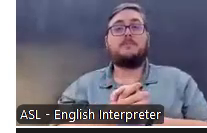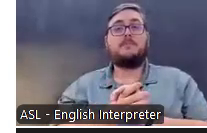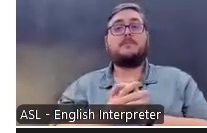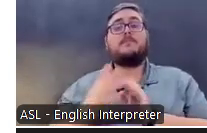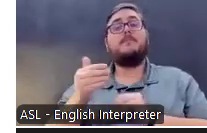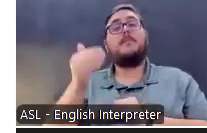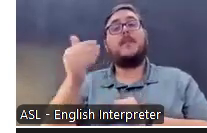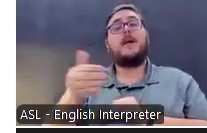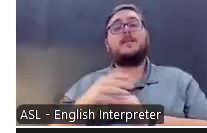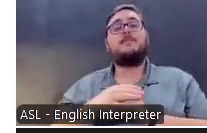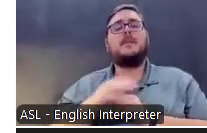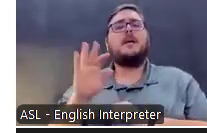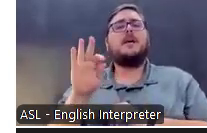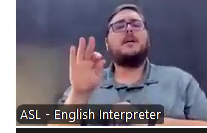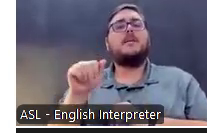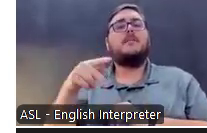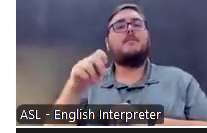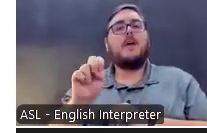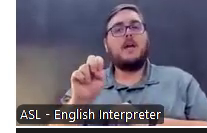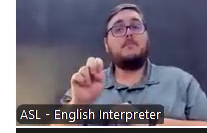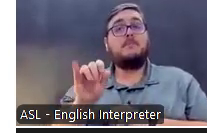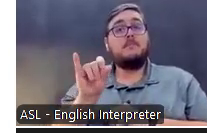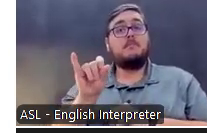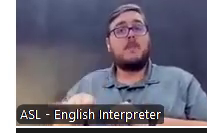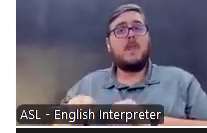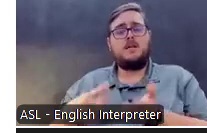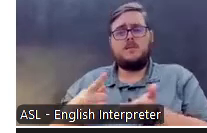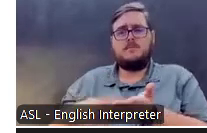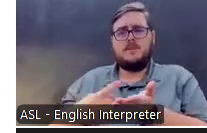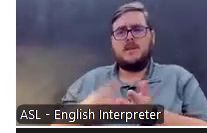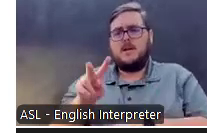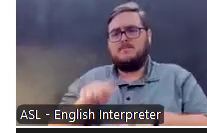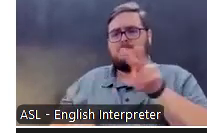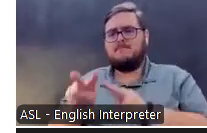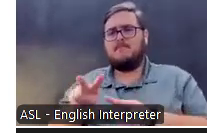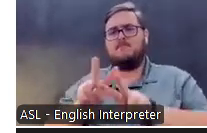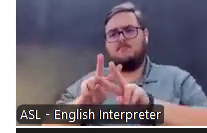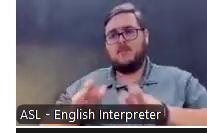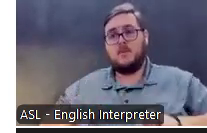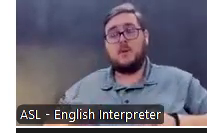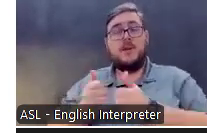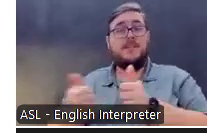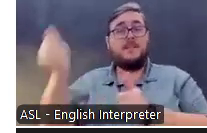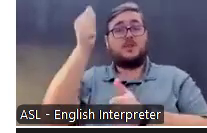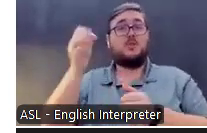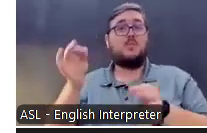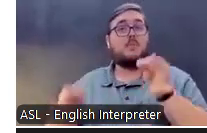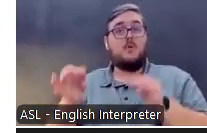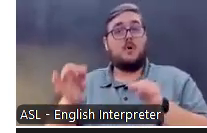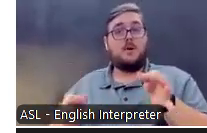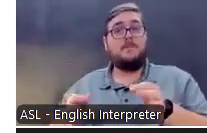FAPE is something that's been reviewed in the Supreme Court, with the most recent decision being the Andrew F.